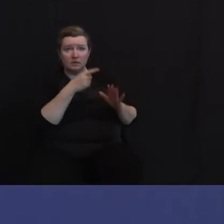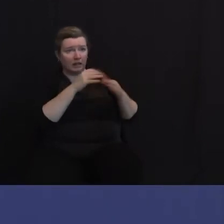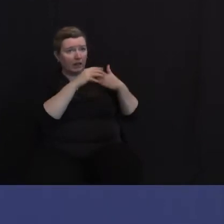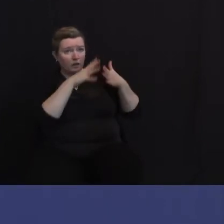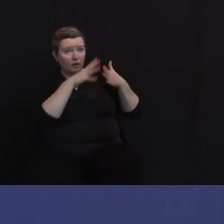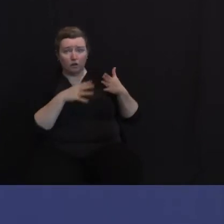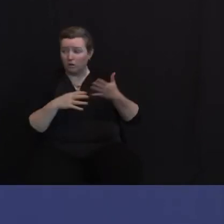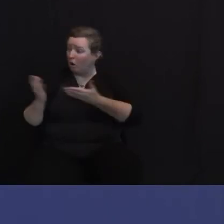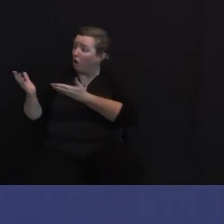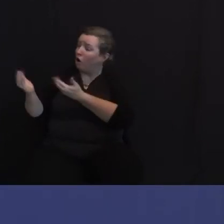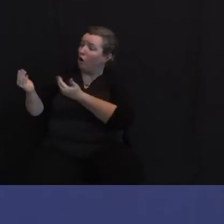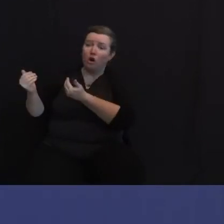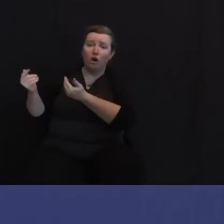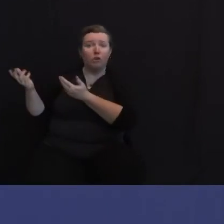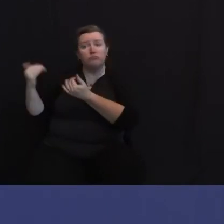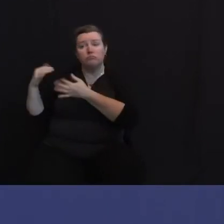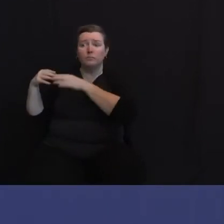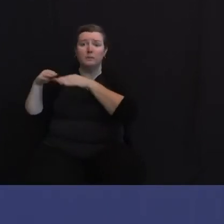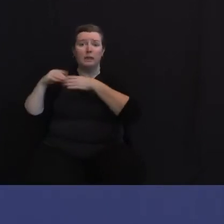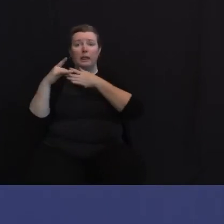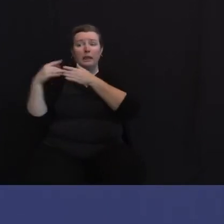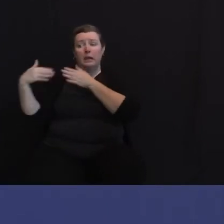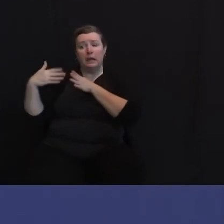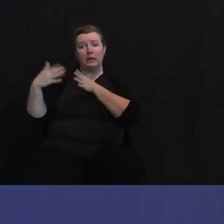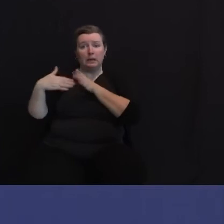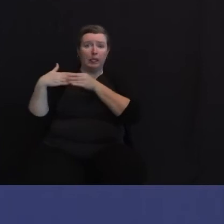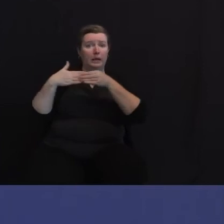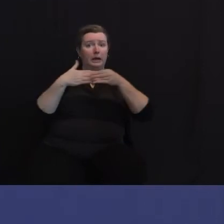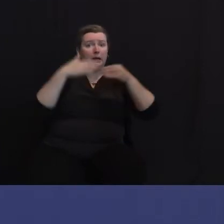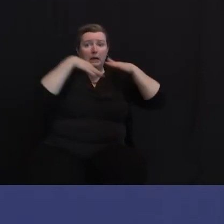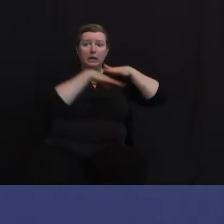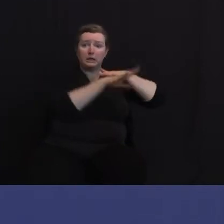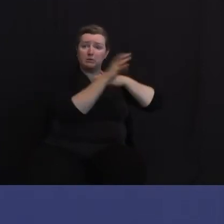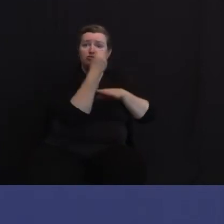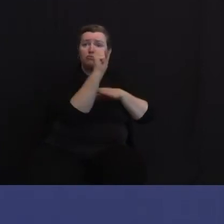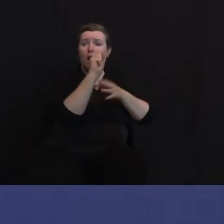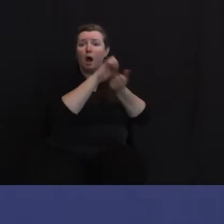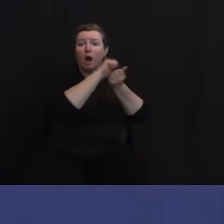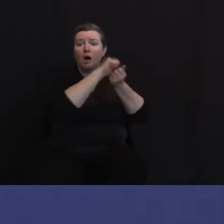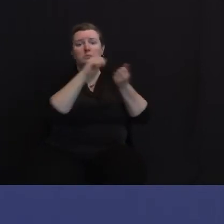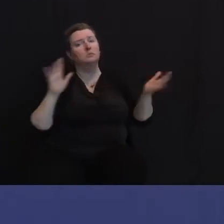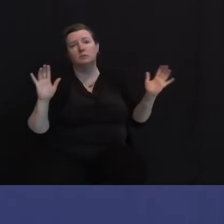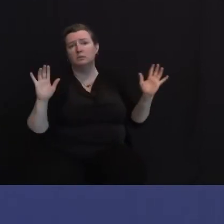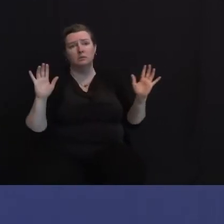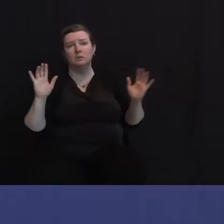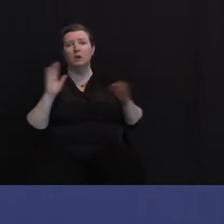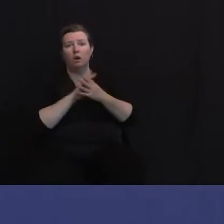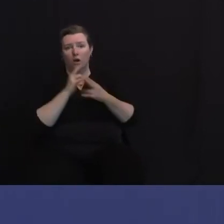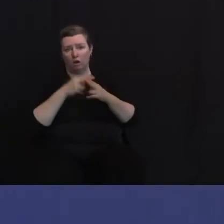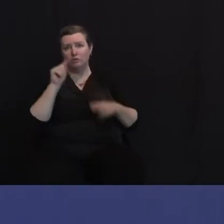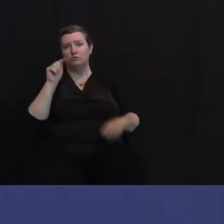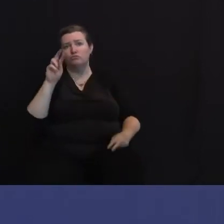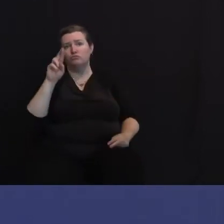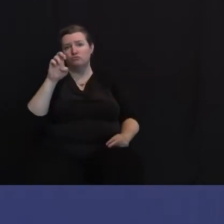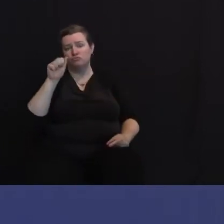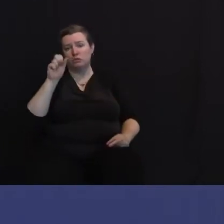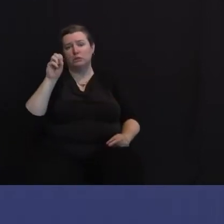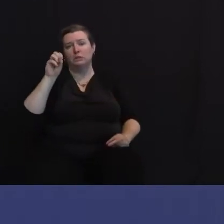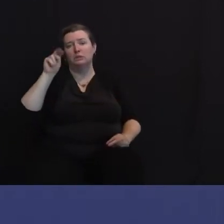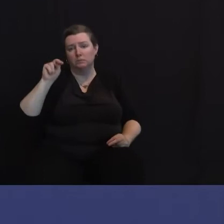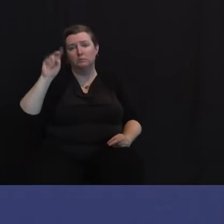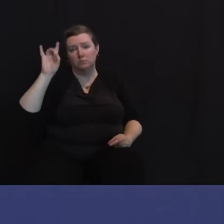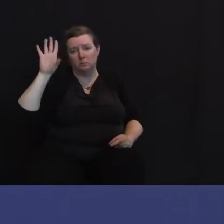part of an insurrection, paramount, I'm going to practice law without a license, that's treason. And the consequences of that, as you know, are